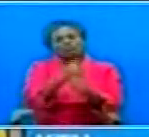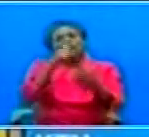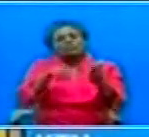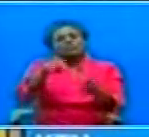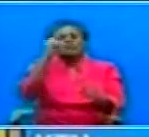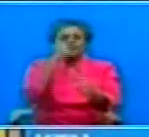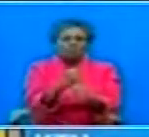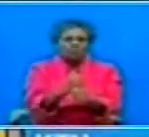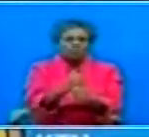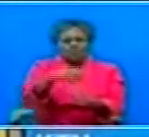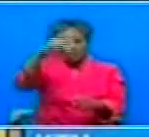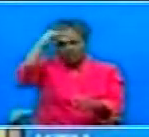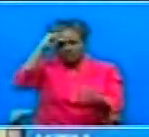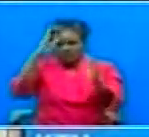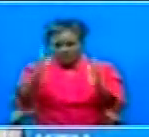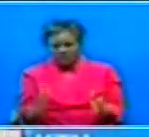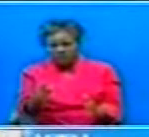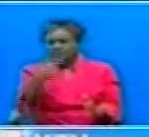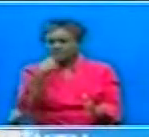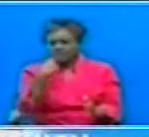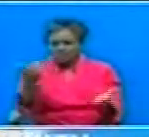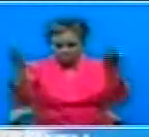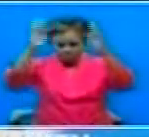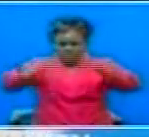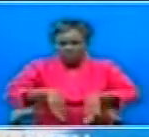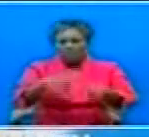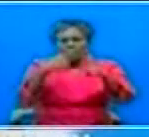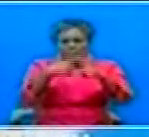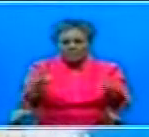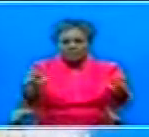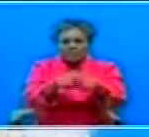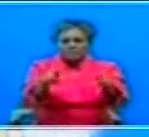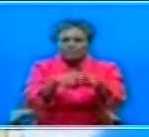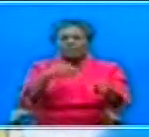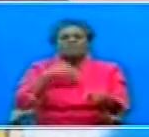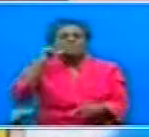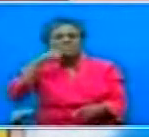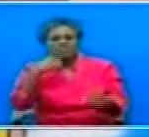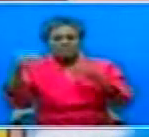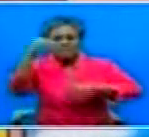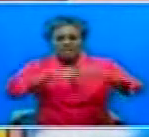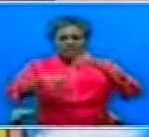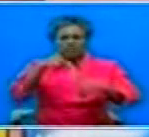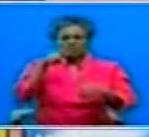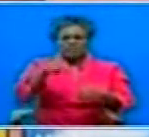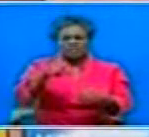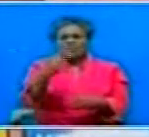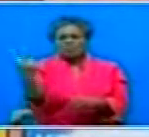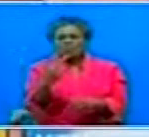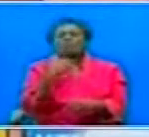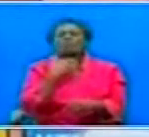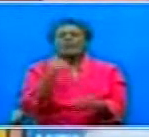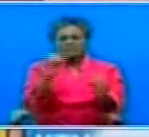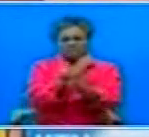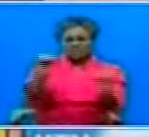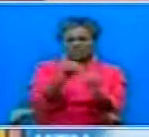do. Professor Kivutha Kibwana supports the dissolution of the county, but with the prospects of fresh elections somewhat unpopular with the two opposing